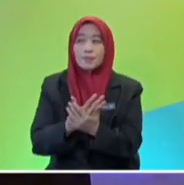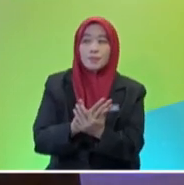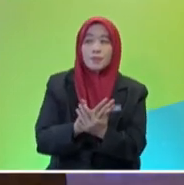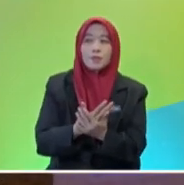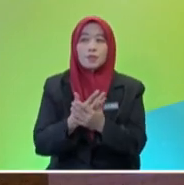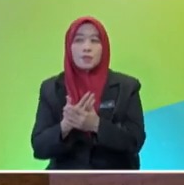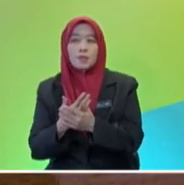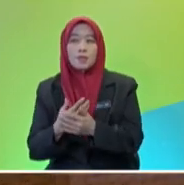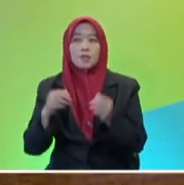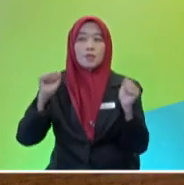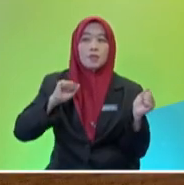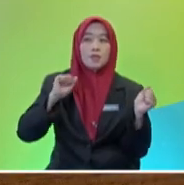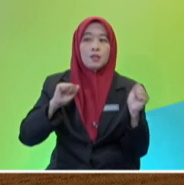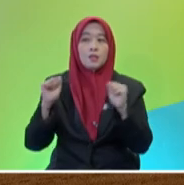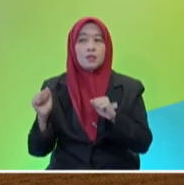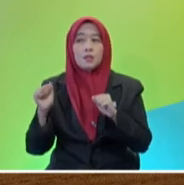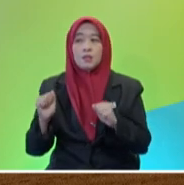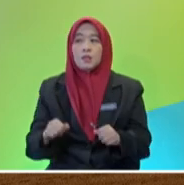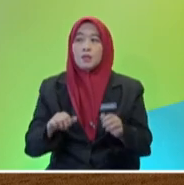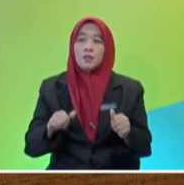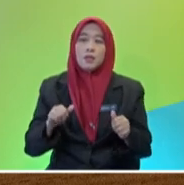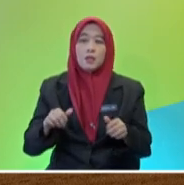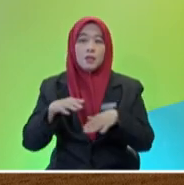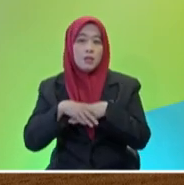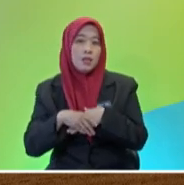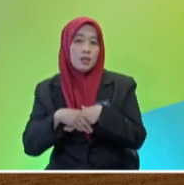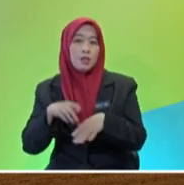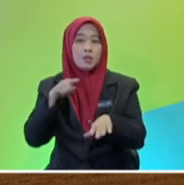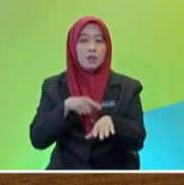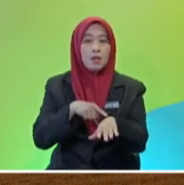everyone, it's English time. Hello